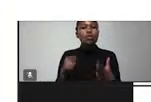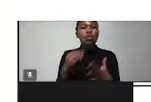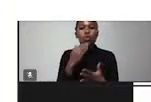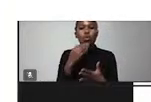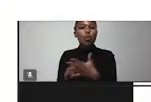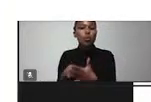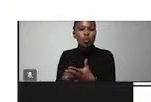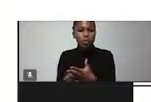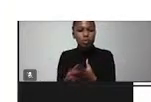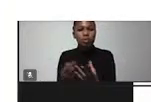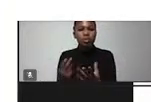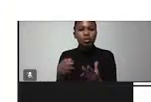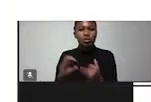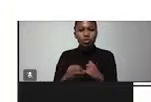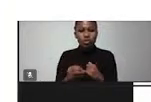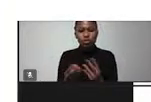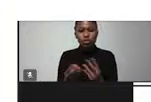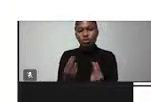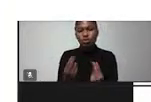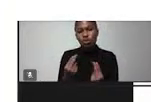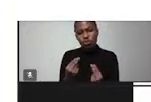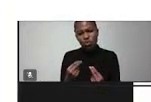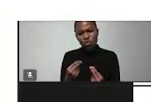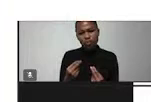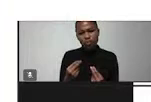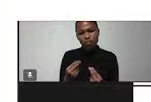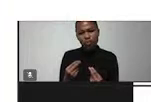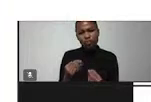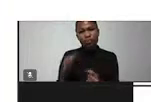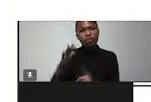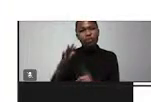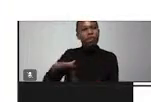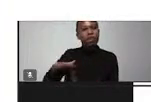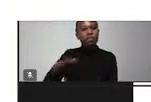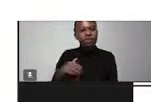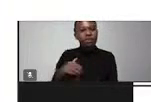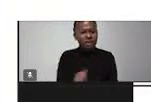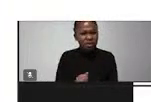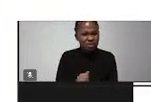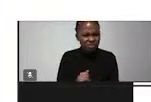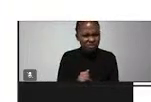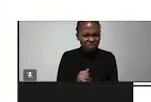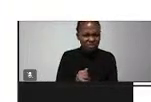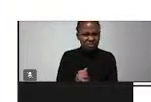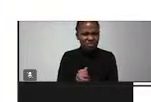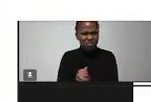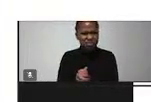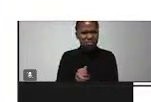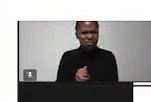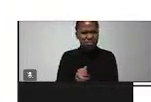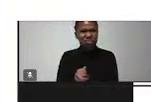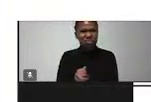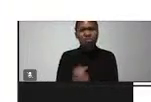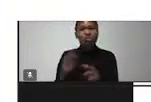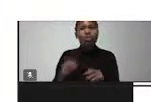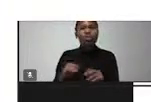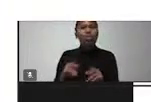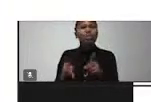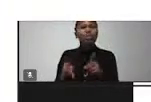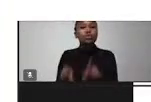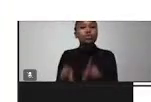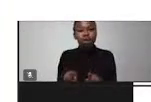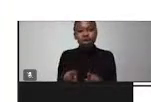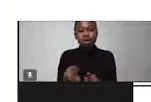attract new entrepreneurs into the field. Then flipping the other side of the coin in terms of the opportunities. So it's not